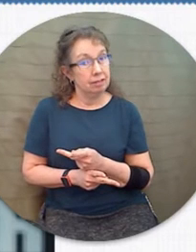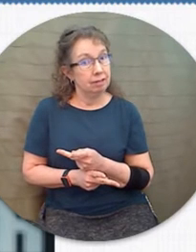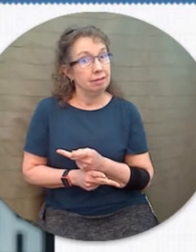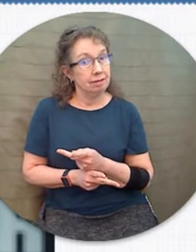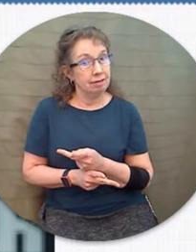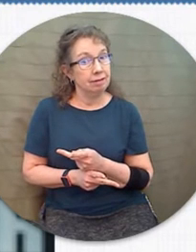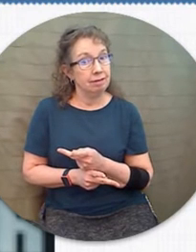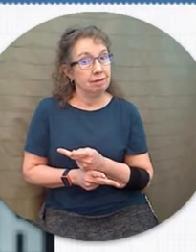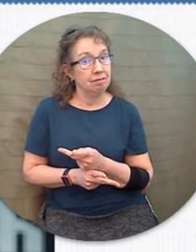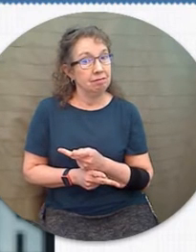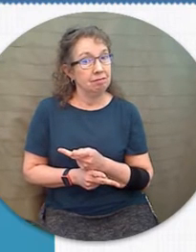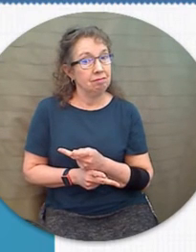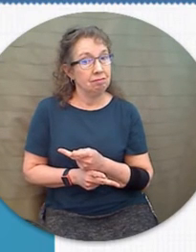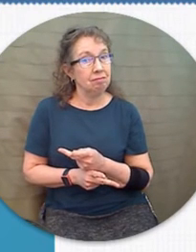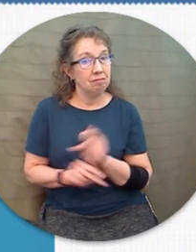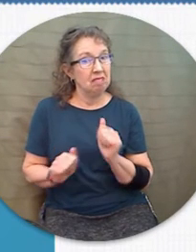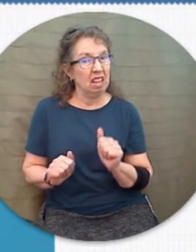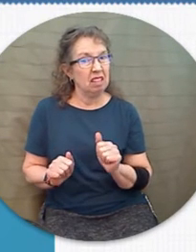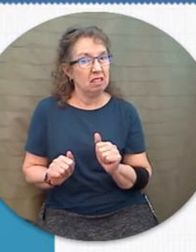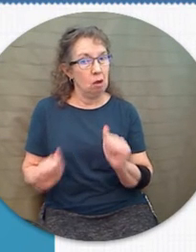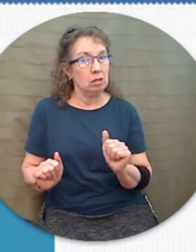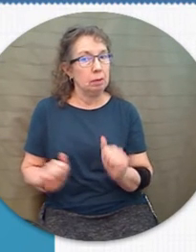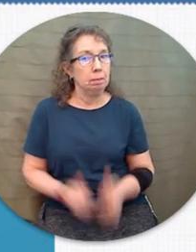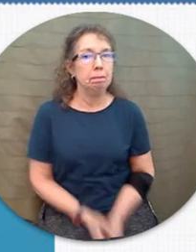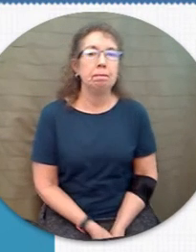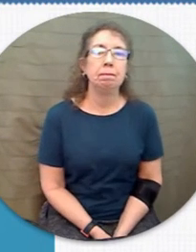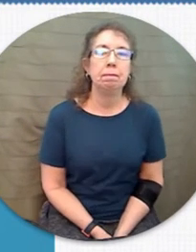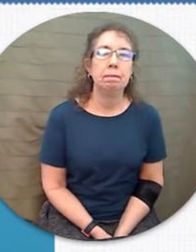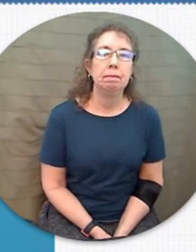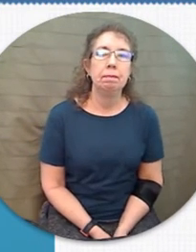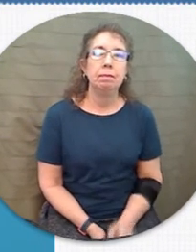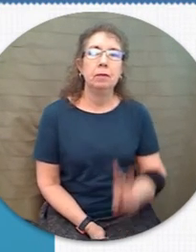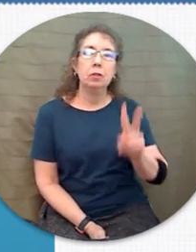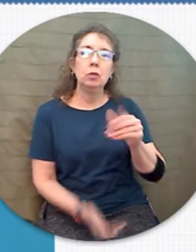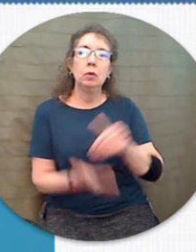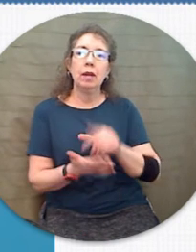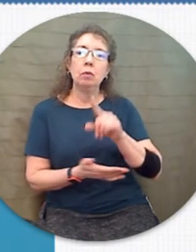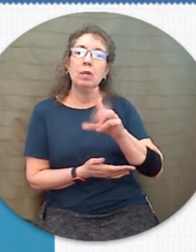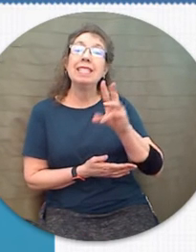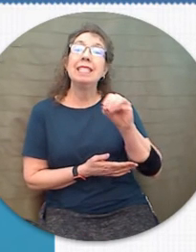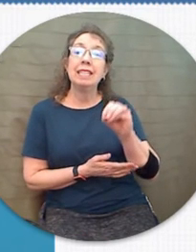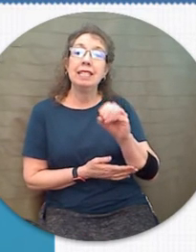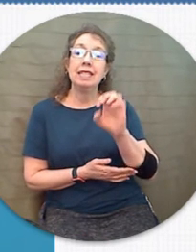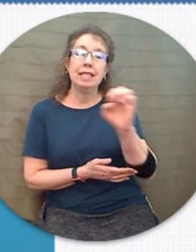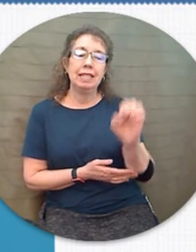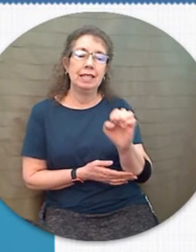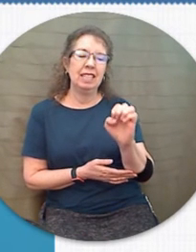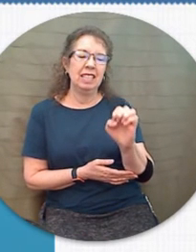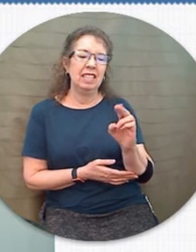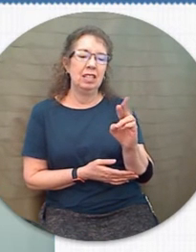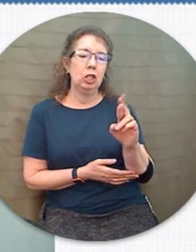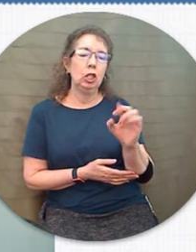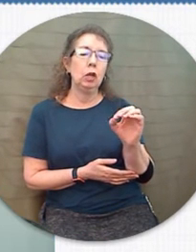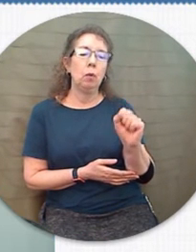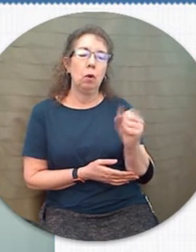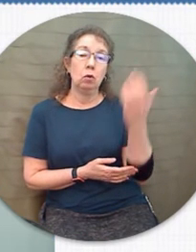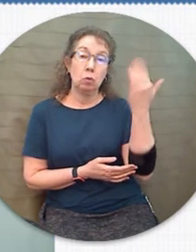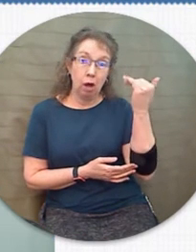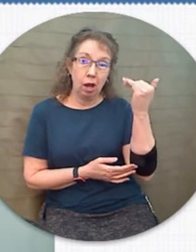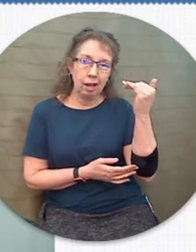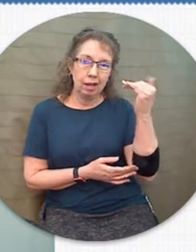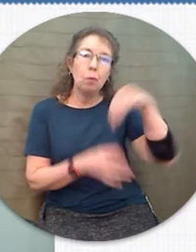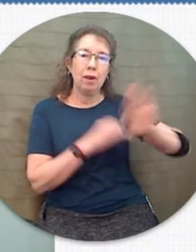not a super challenge. So 2,160 euros because we are in France. All right,